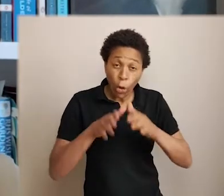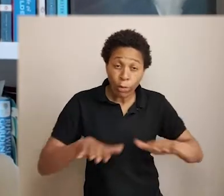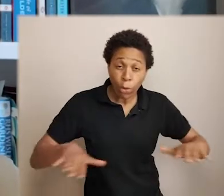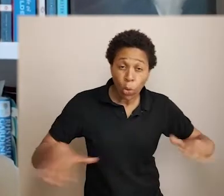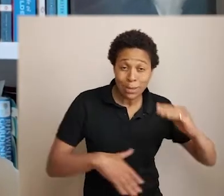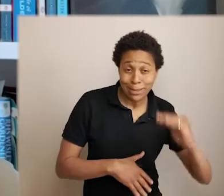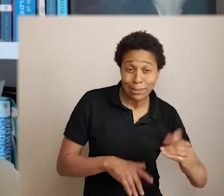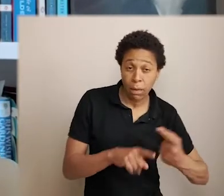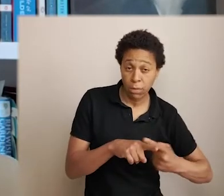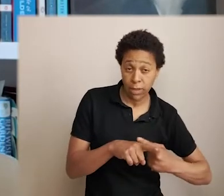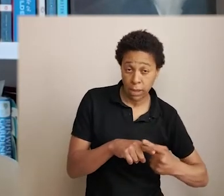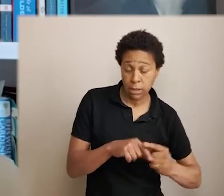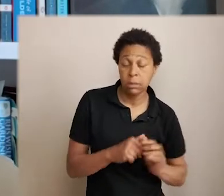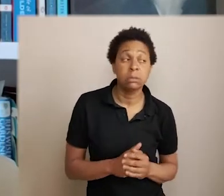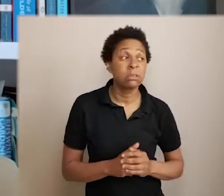with